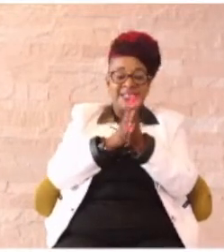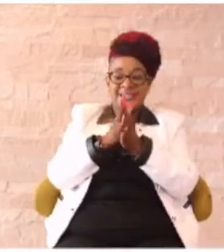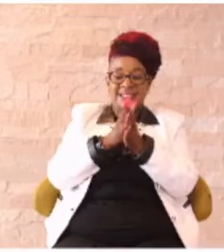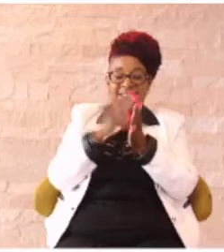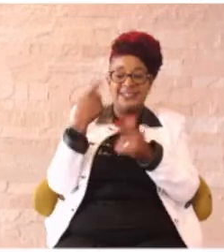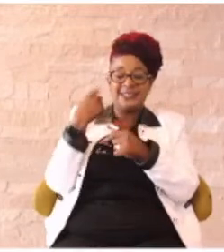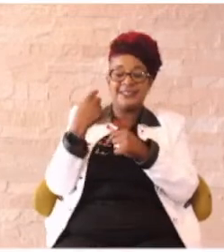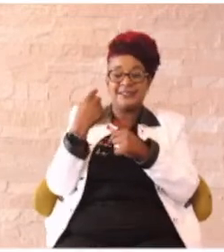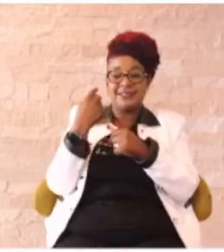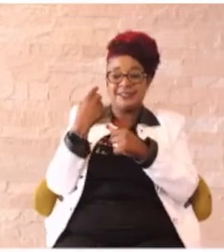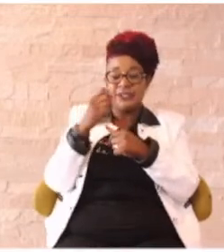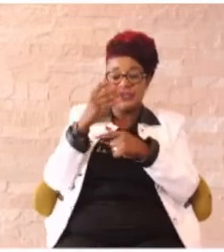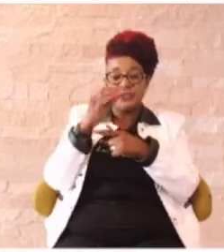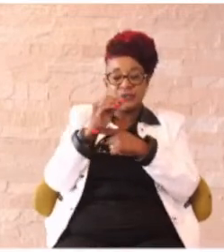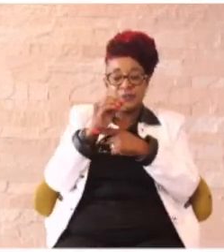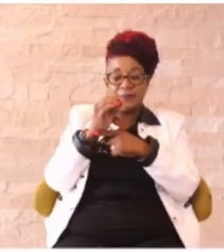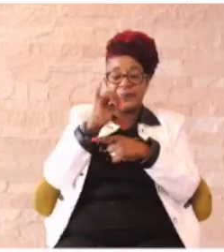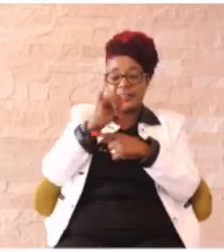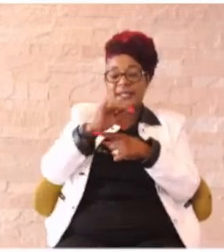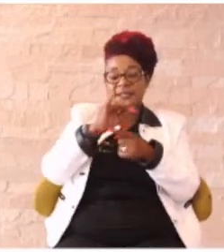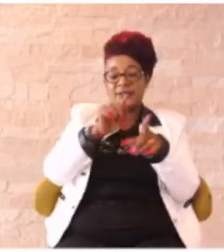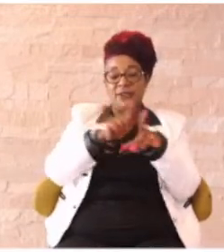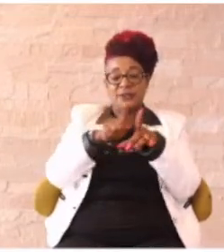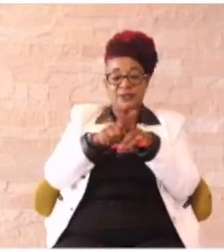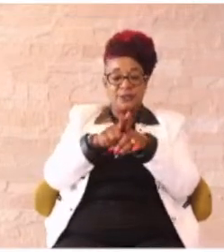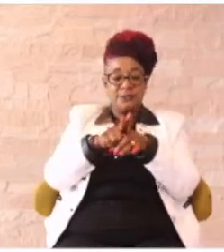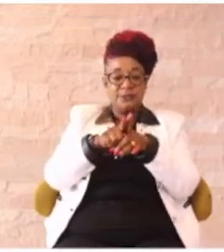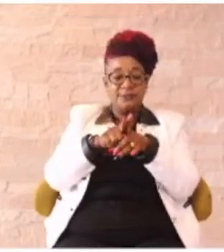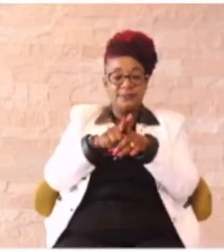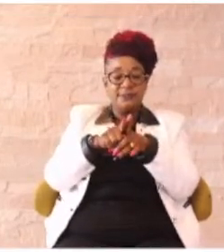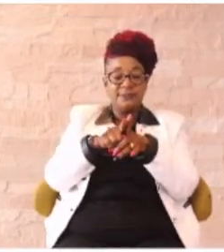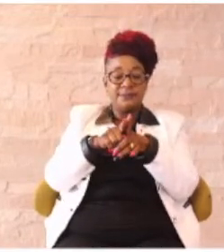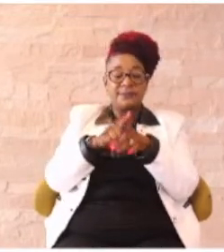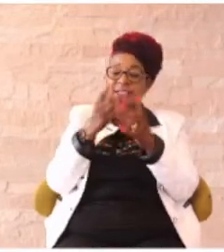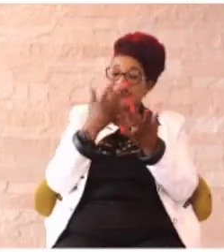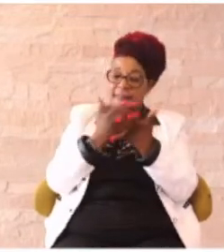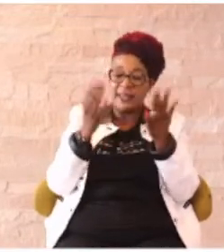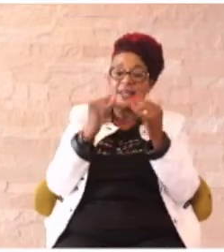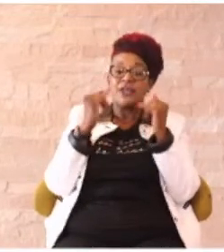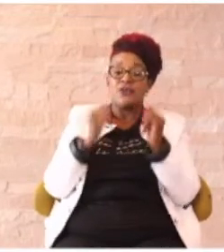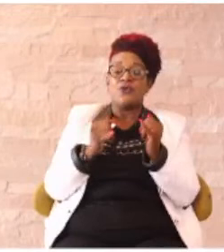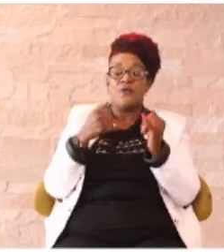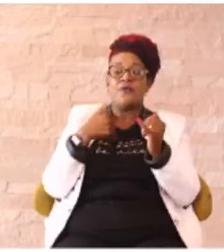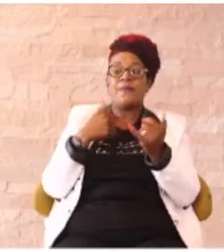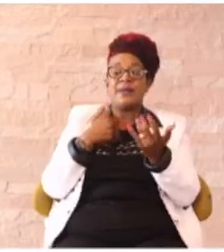interesting. So that is also something new for me.